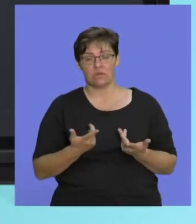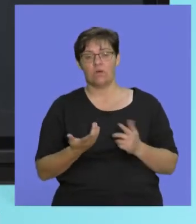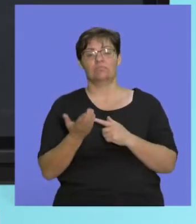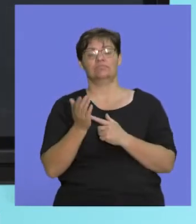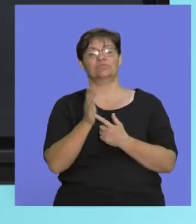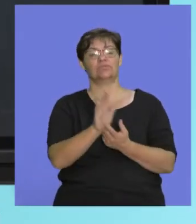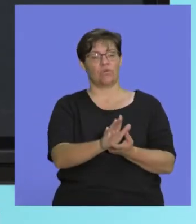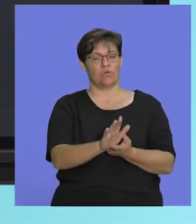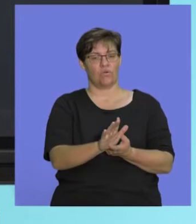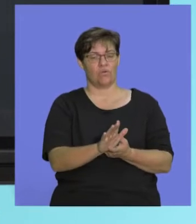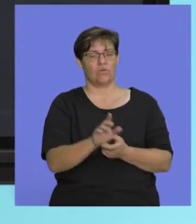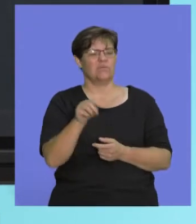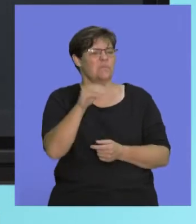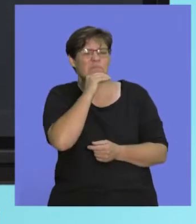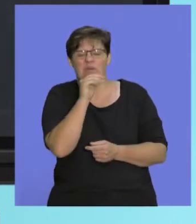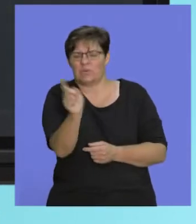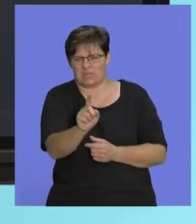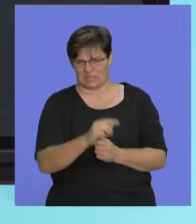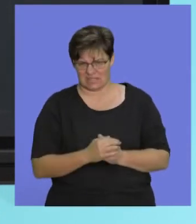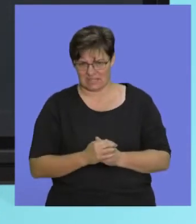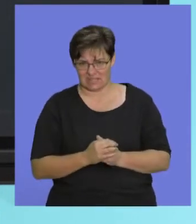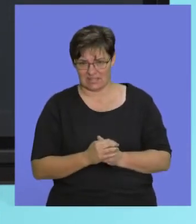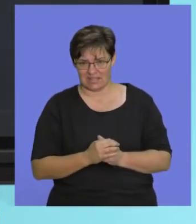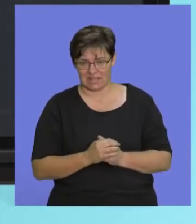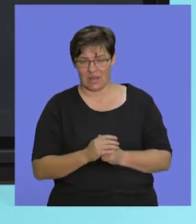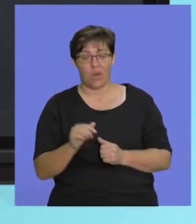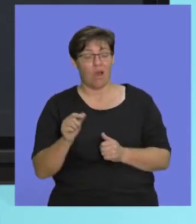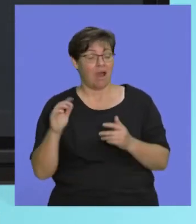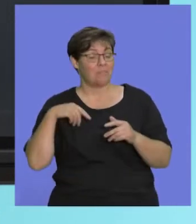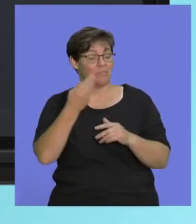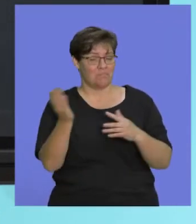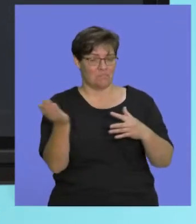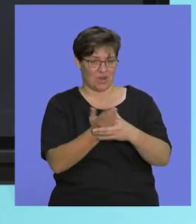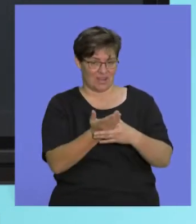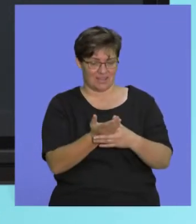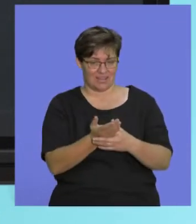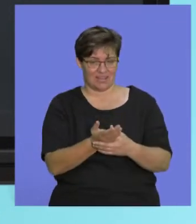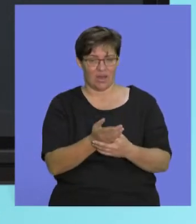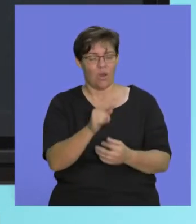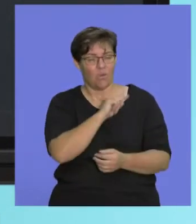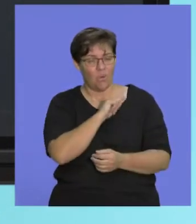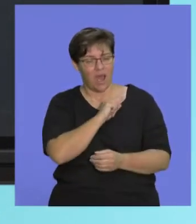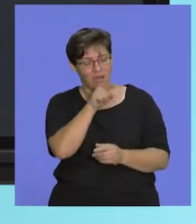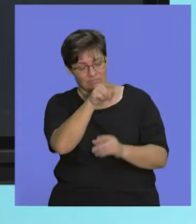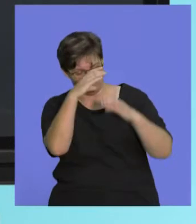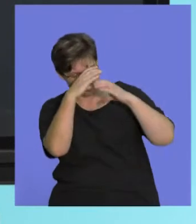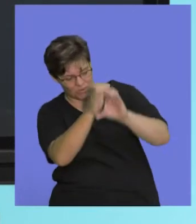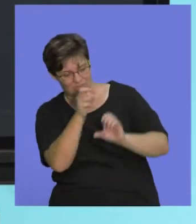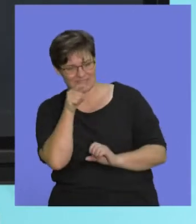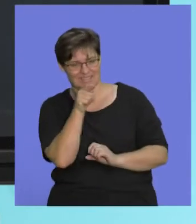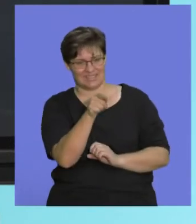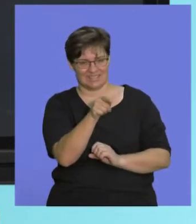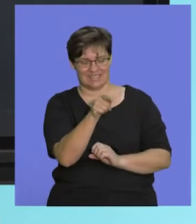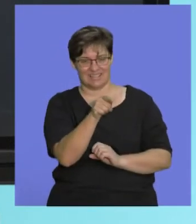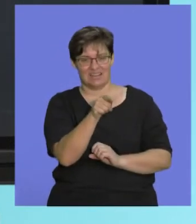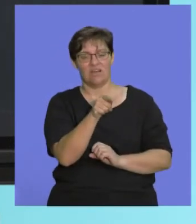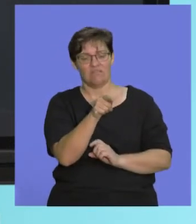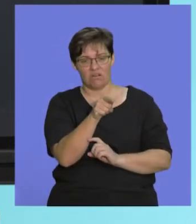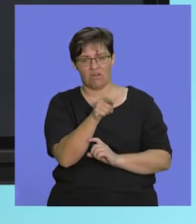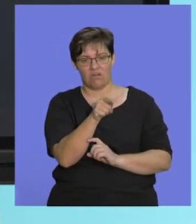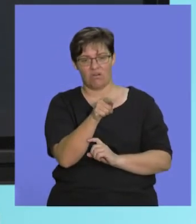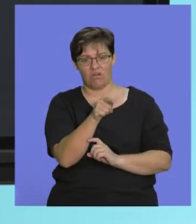monthly. Now I'm going to show you exactly what does this mean when we come back, because this is mainly what we are going to talk